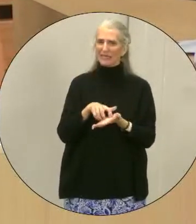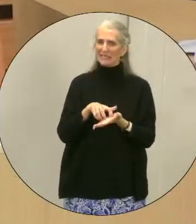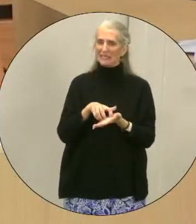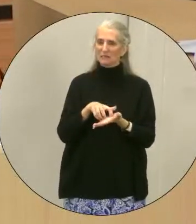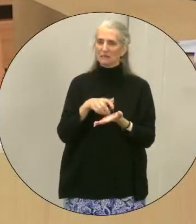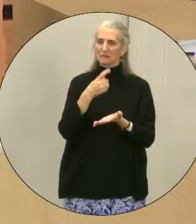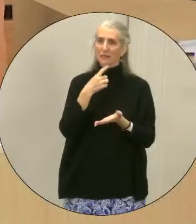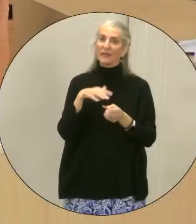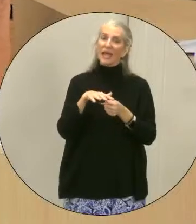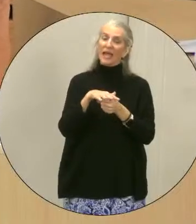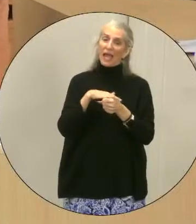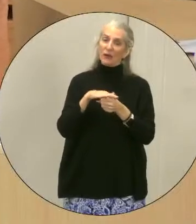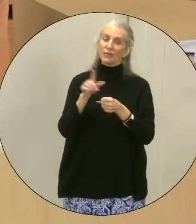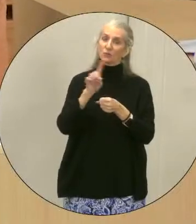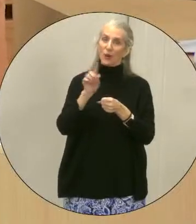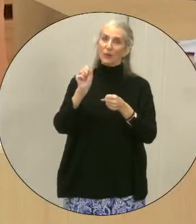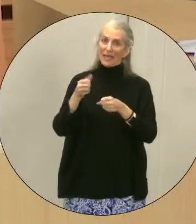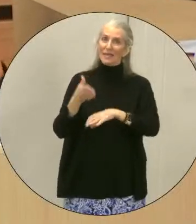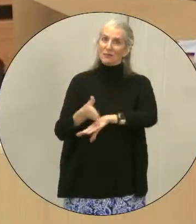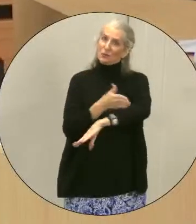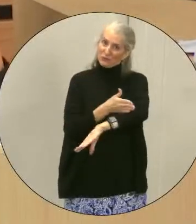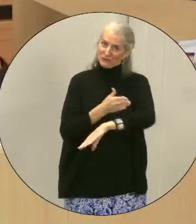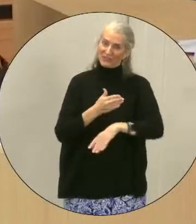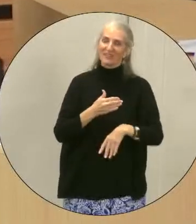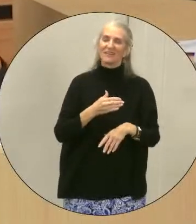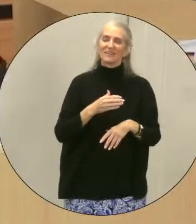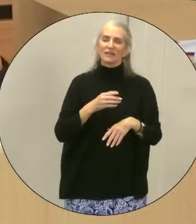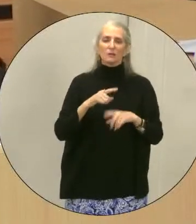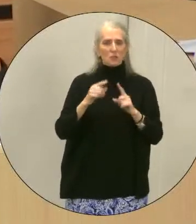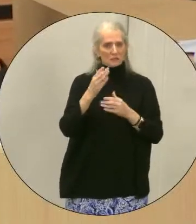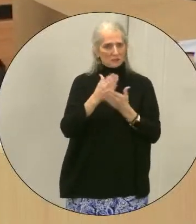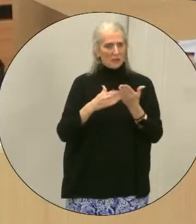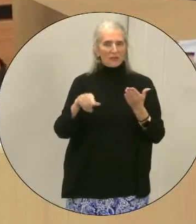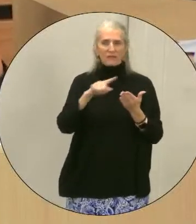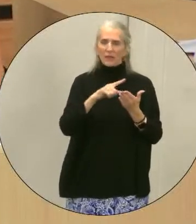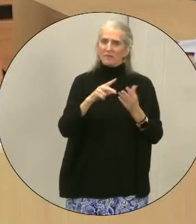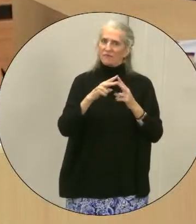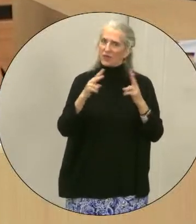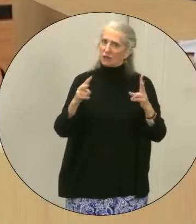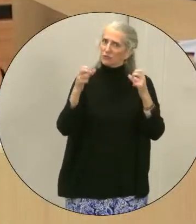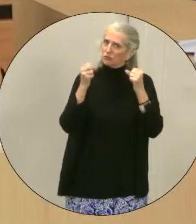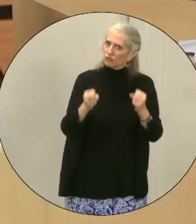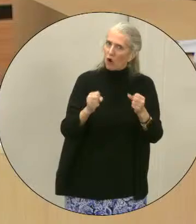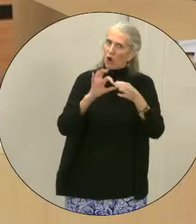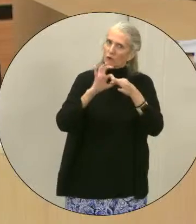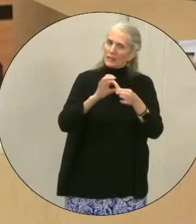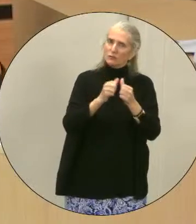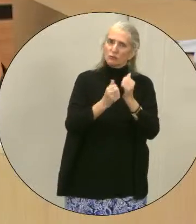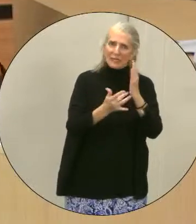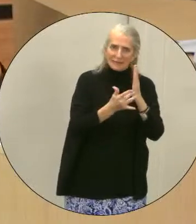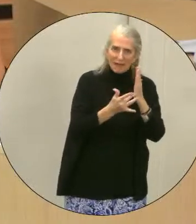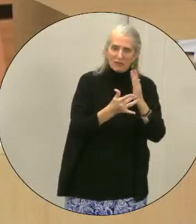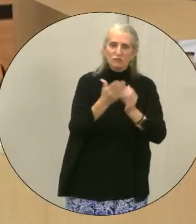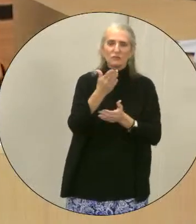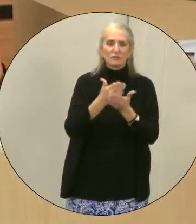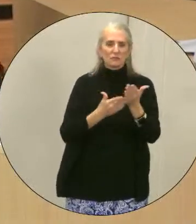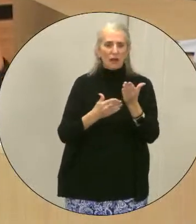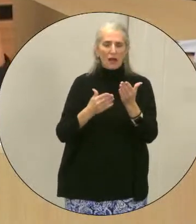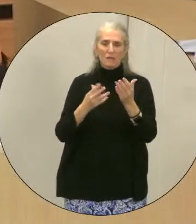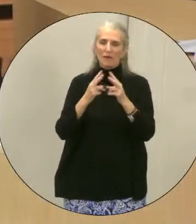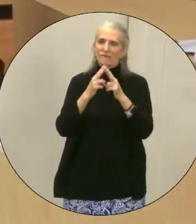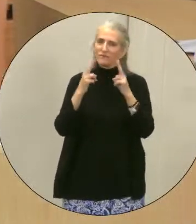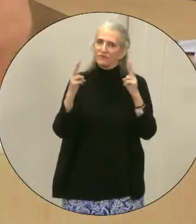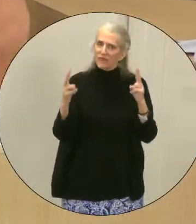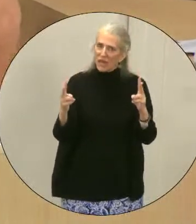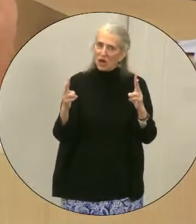say areas where we could improve, okay? But some of them were very, very strong in technology. Some of them had a very,